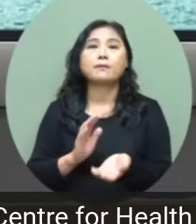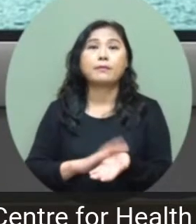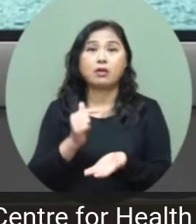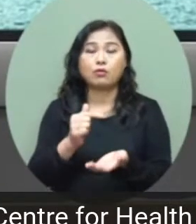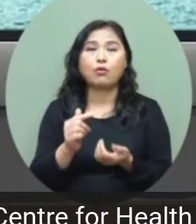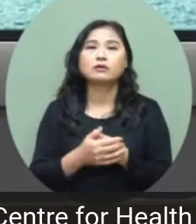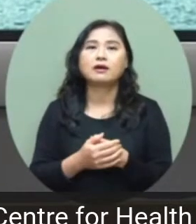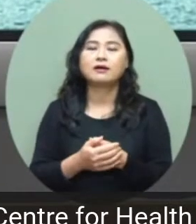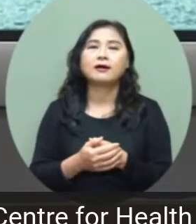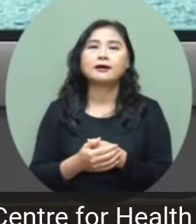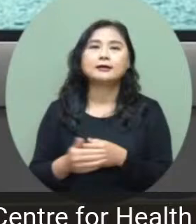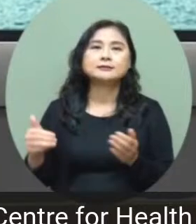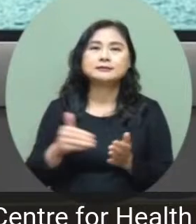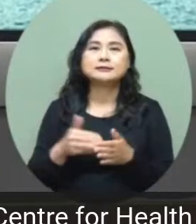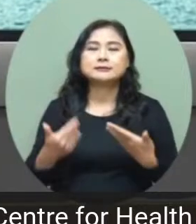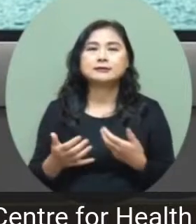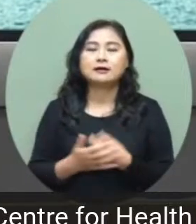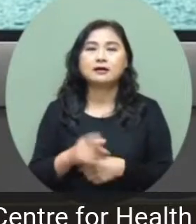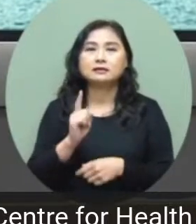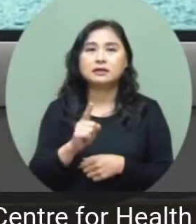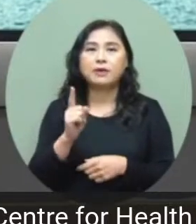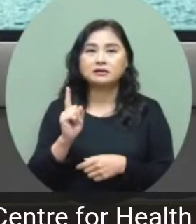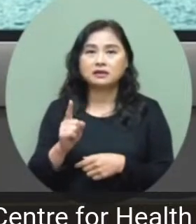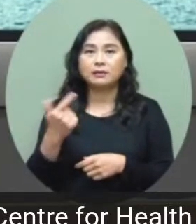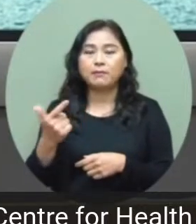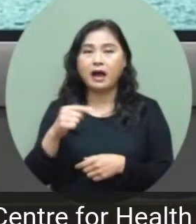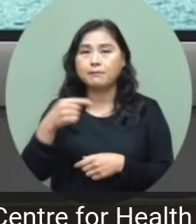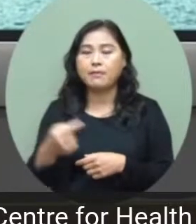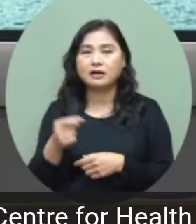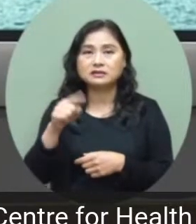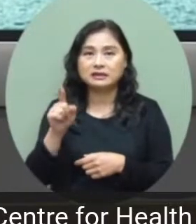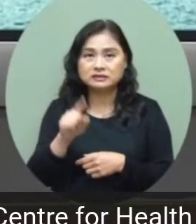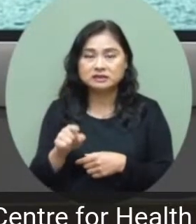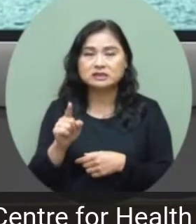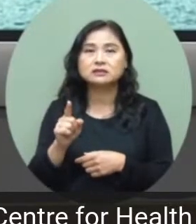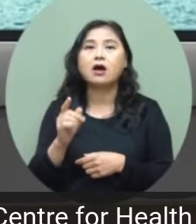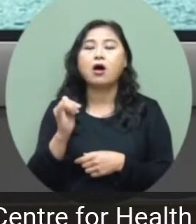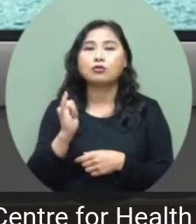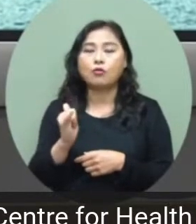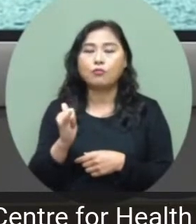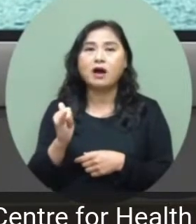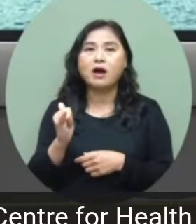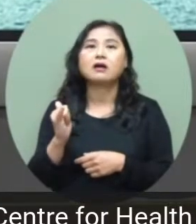For the total number of positive cases so far, we have